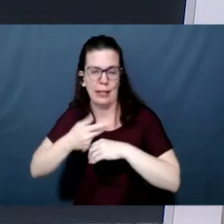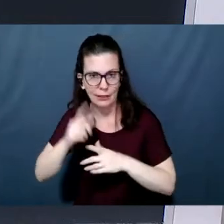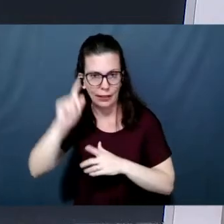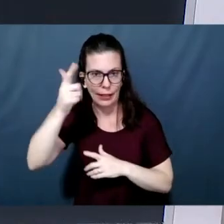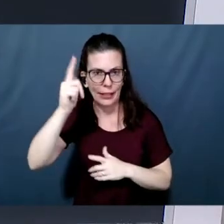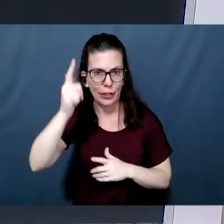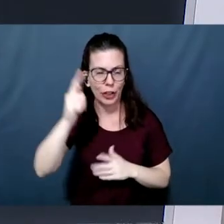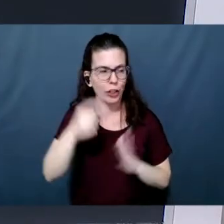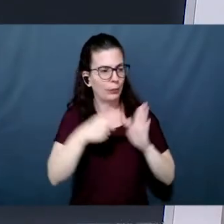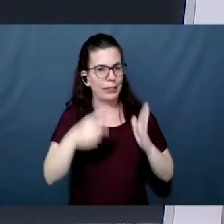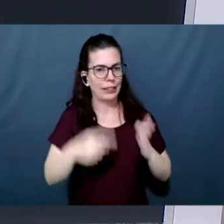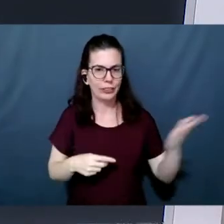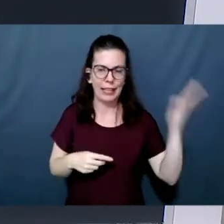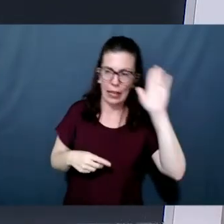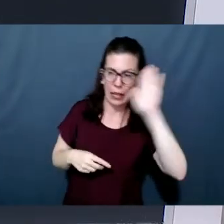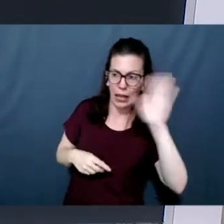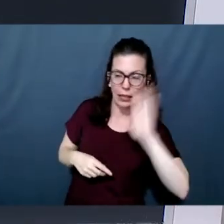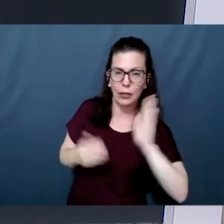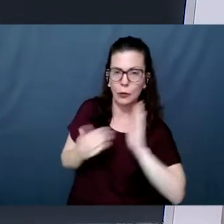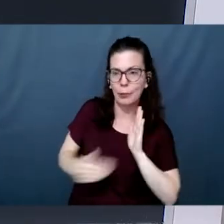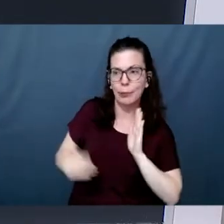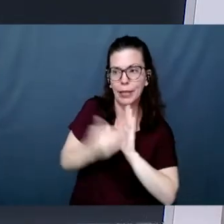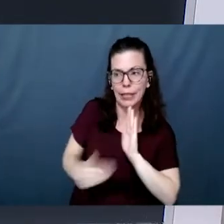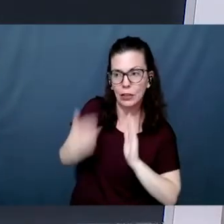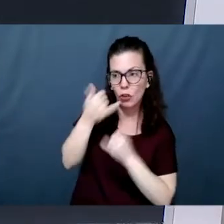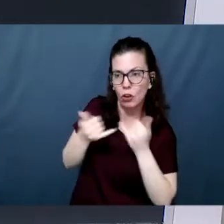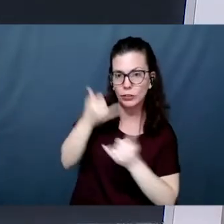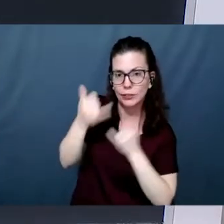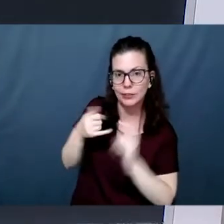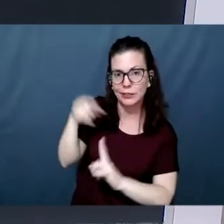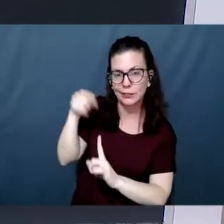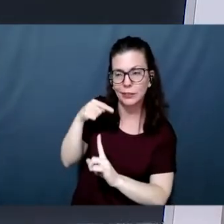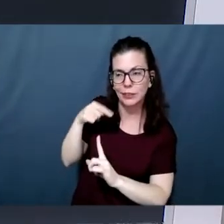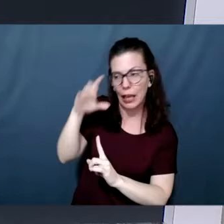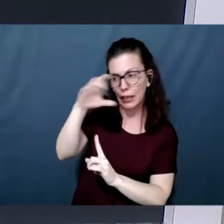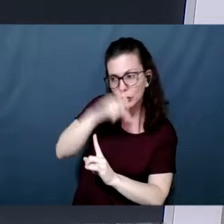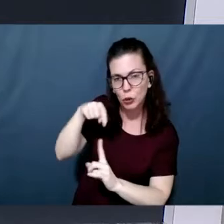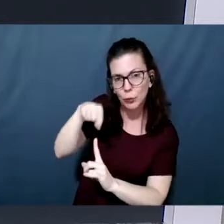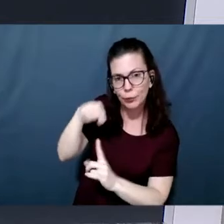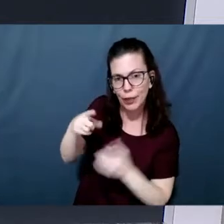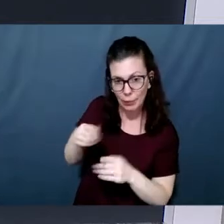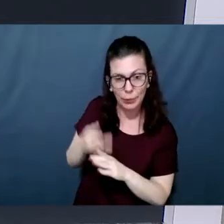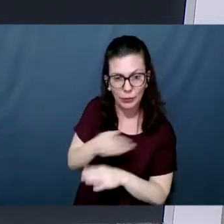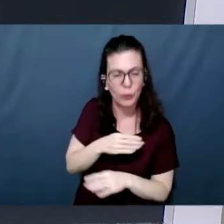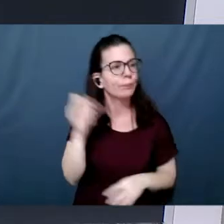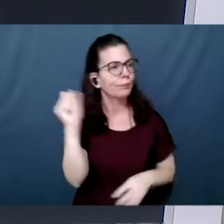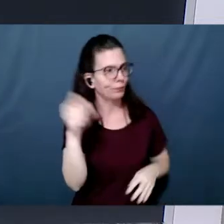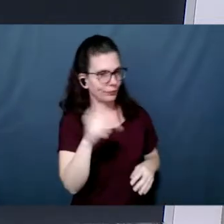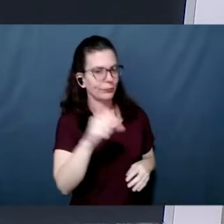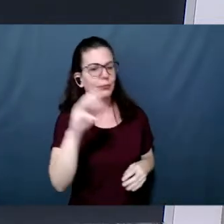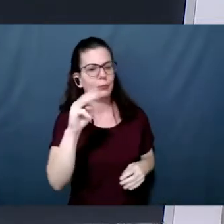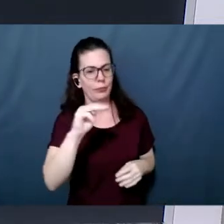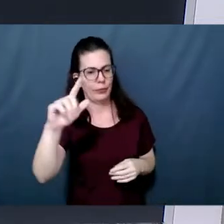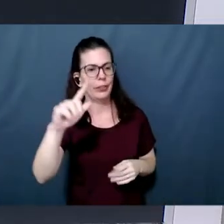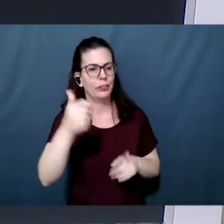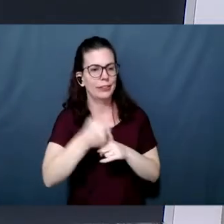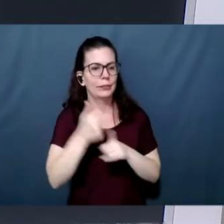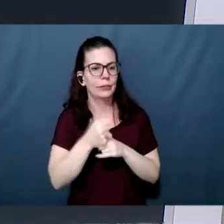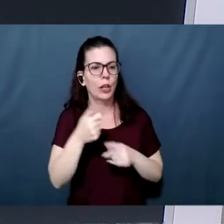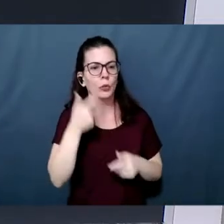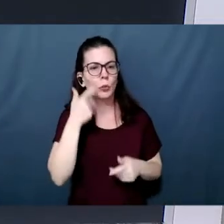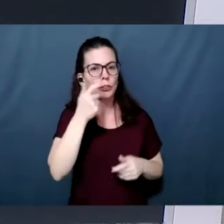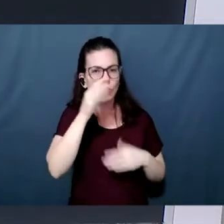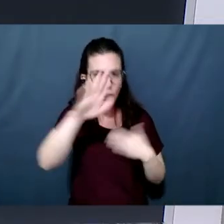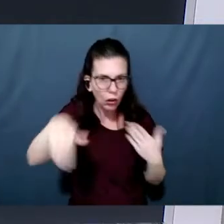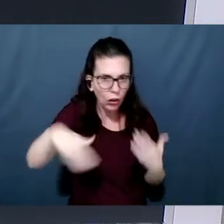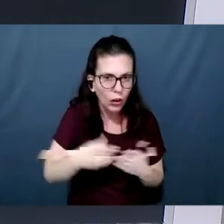say, I get repeating calls that I assume this is what was used to happen. And because it's machine learning, it's watching all the calls. So unlike a supervisor